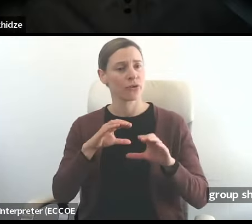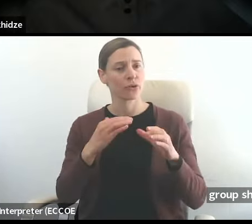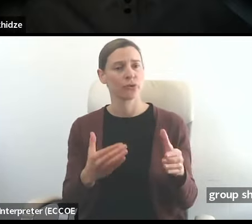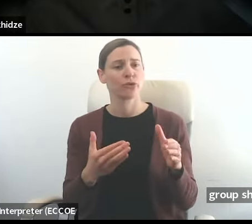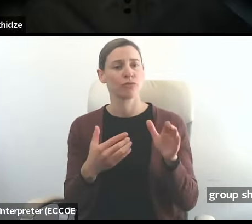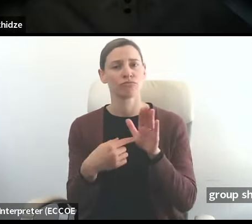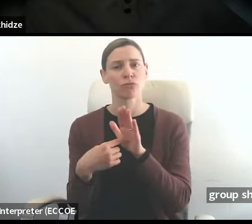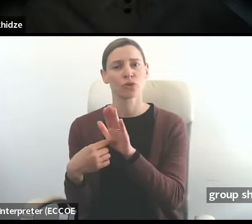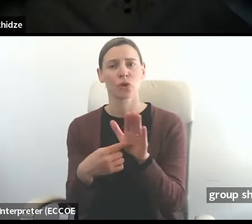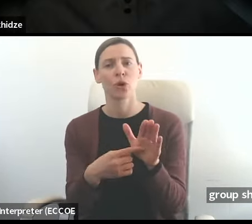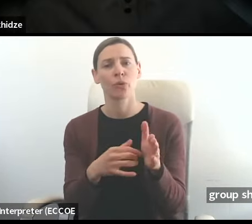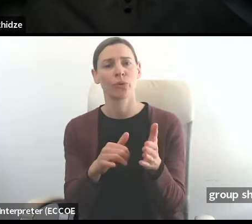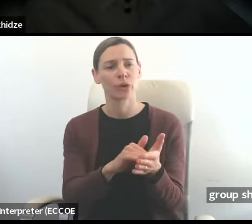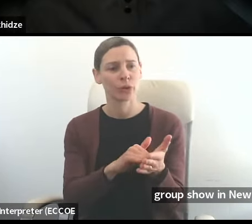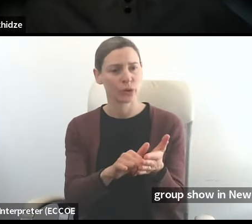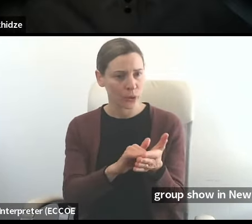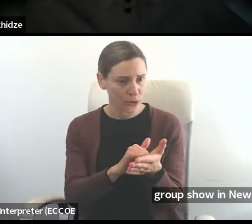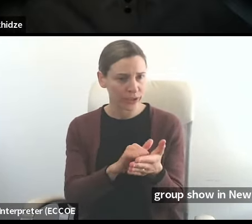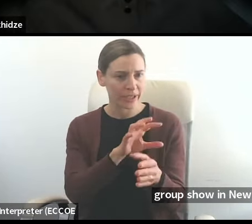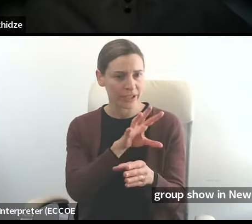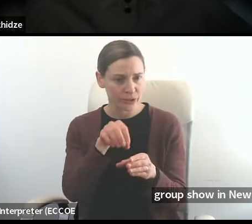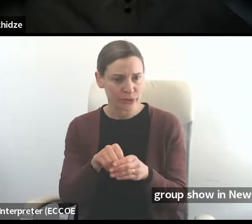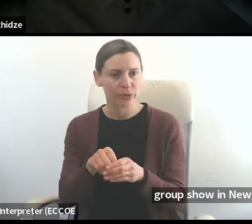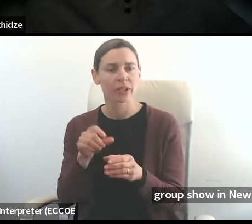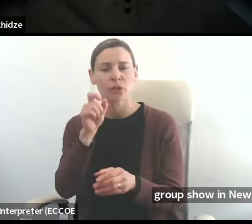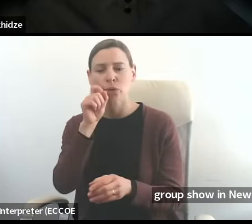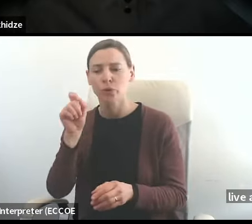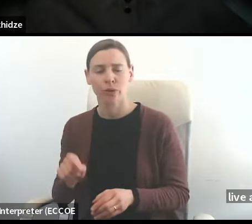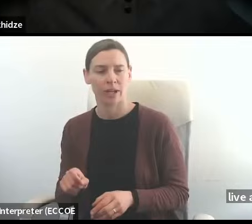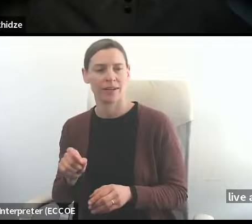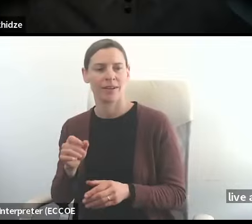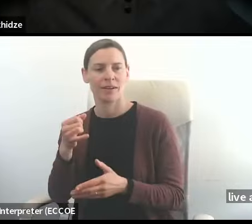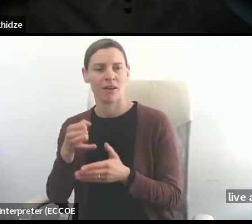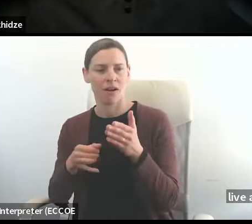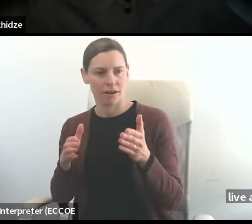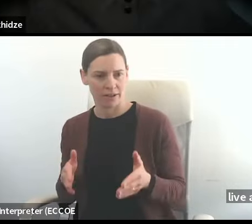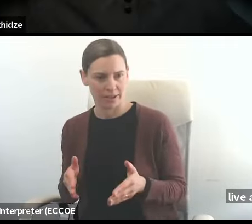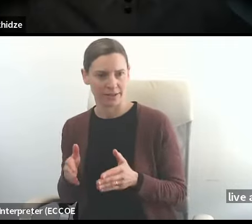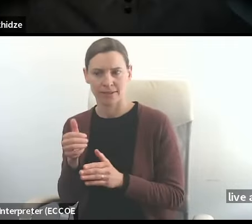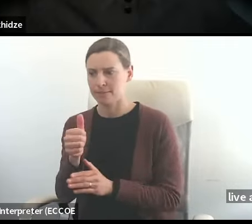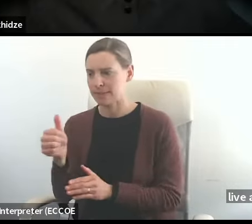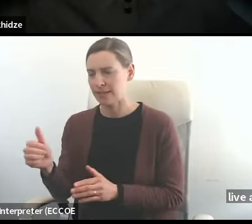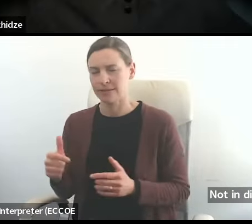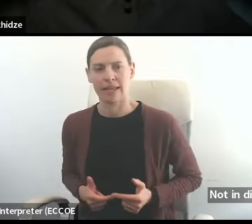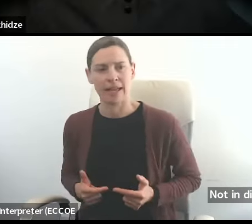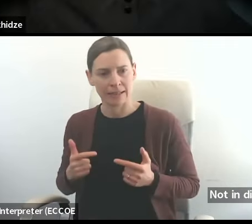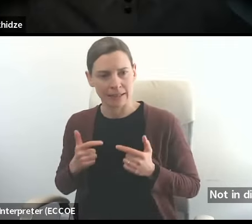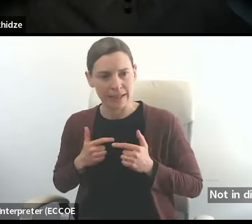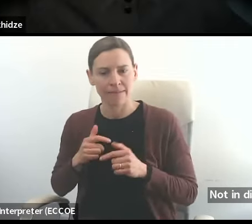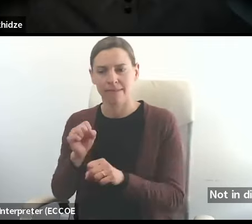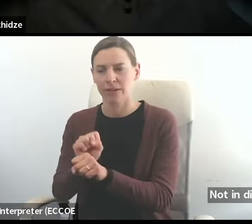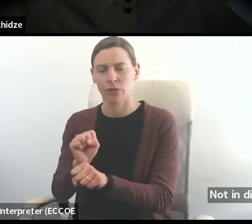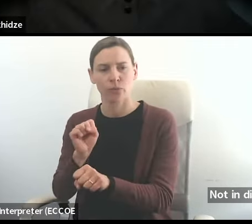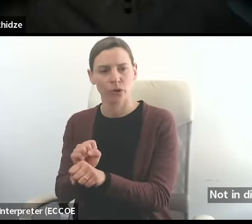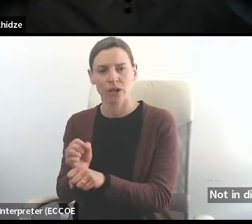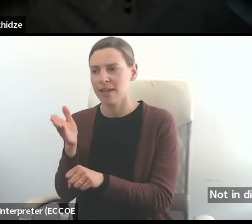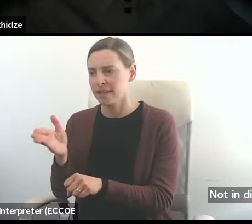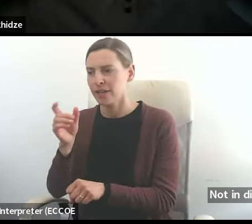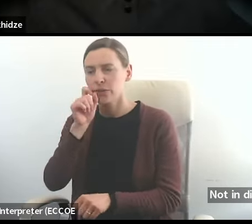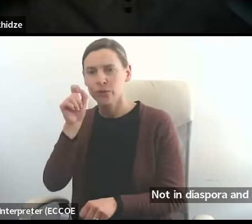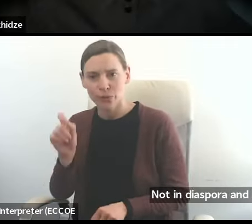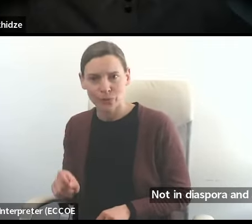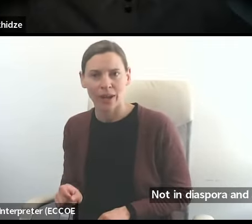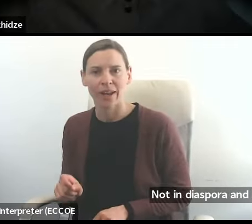who live and work in Ukraine, not in diaspora, and are the best artists of the country and are